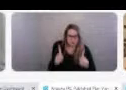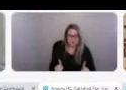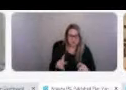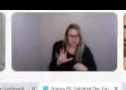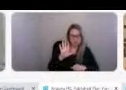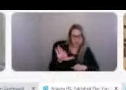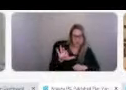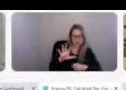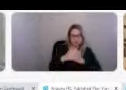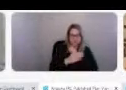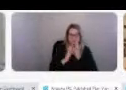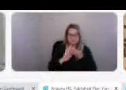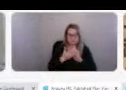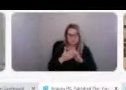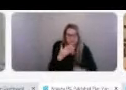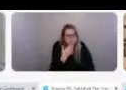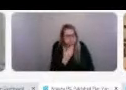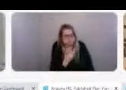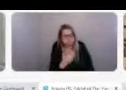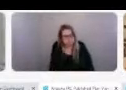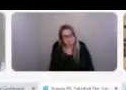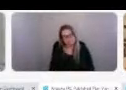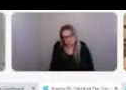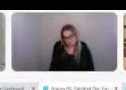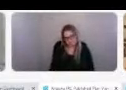communities thank you very much